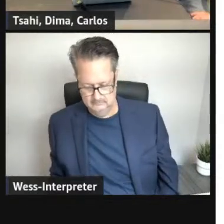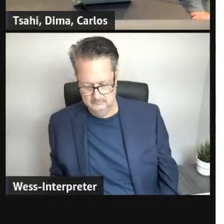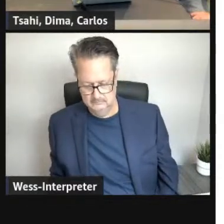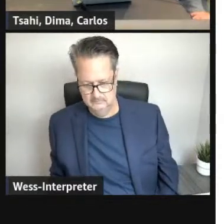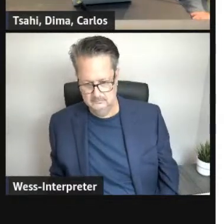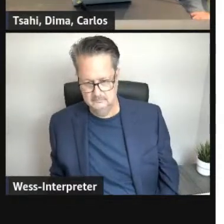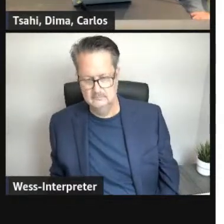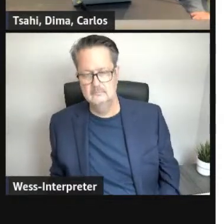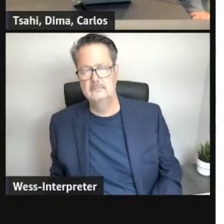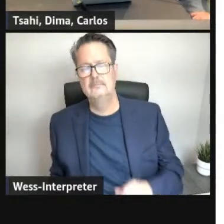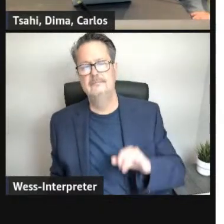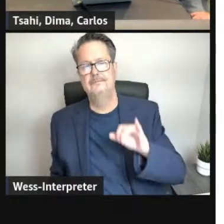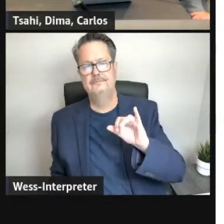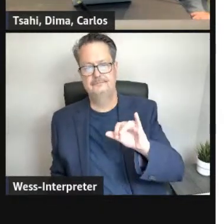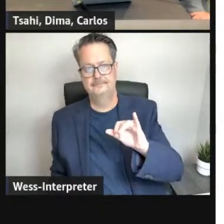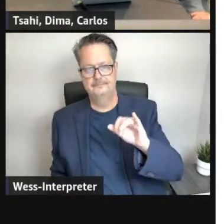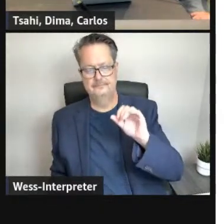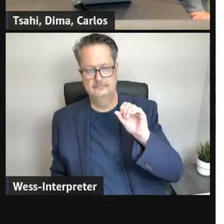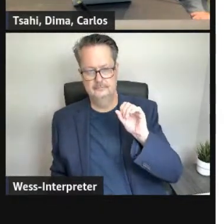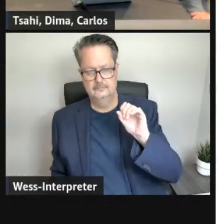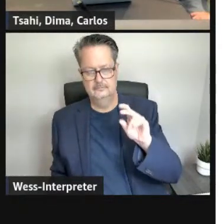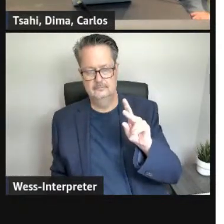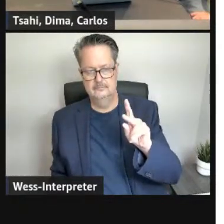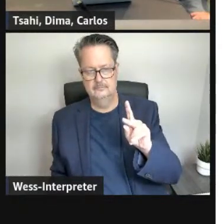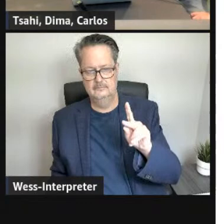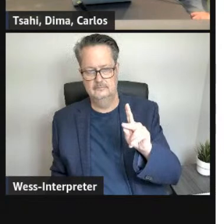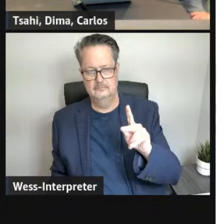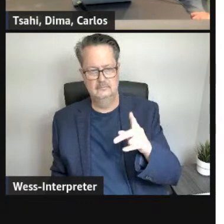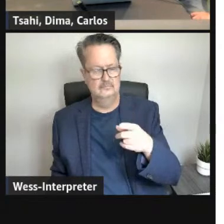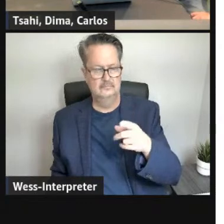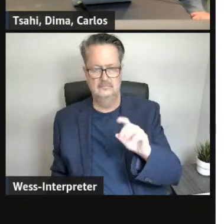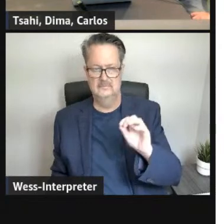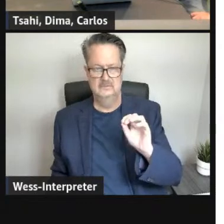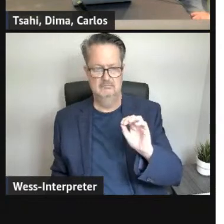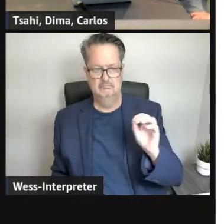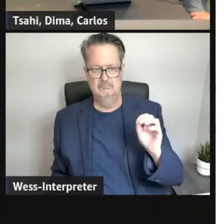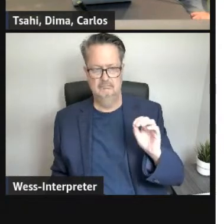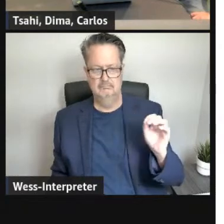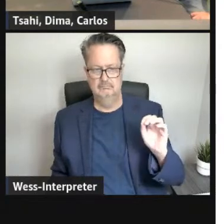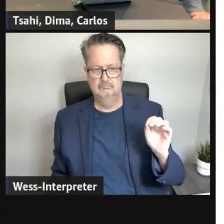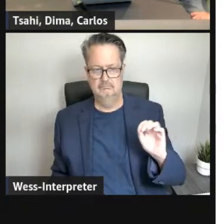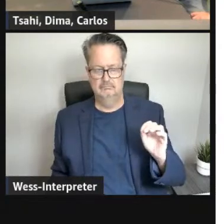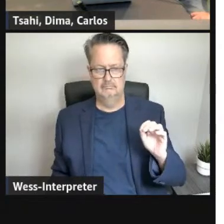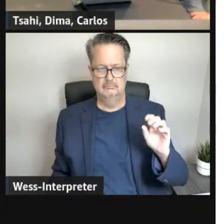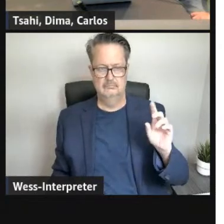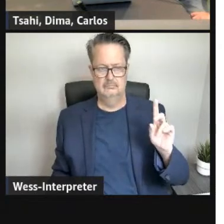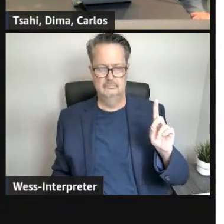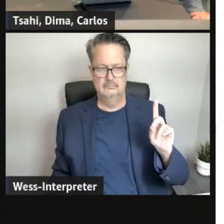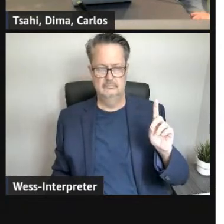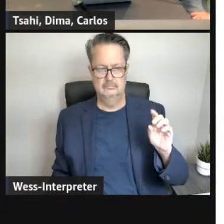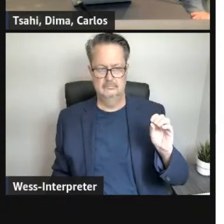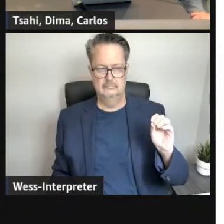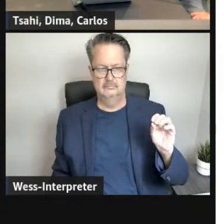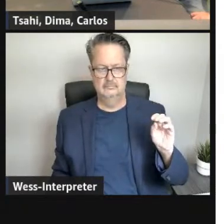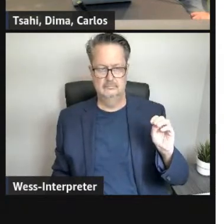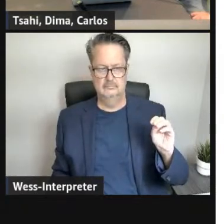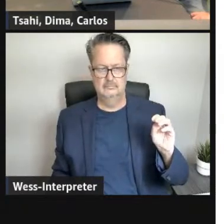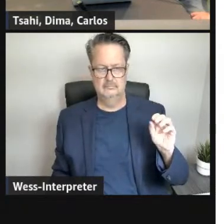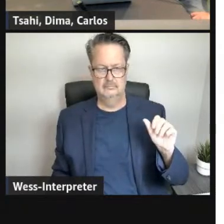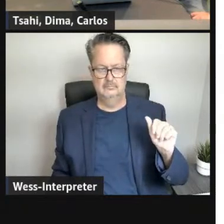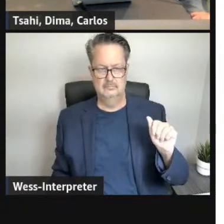Oh, okay. There is no domain here, but let's proceed.